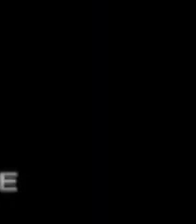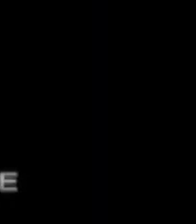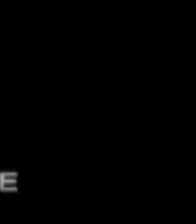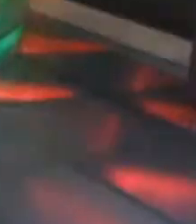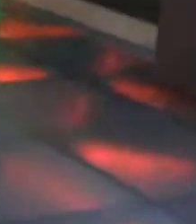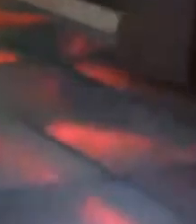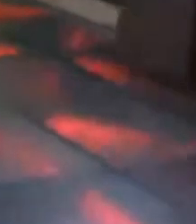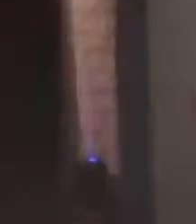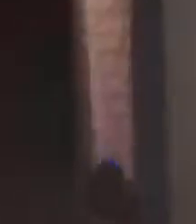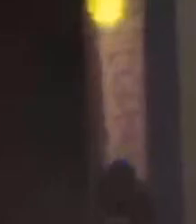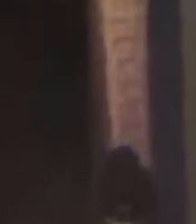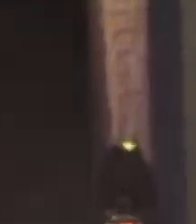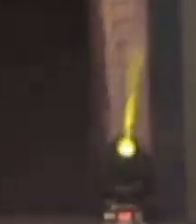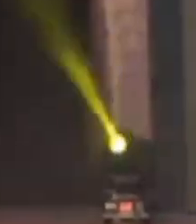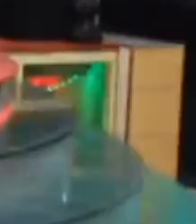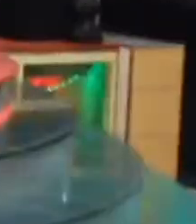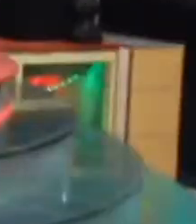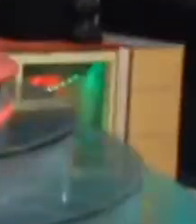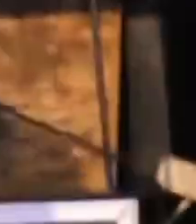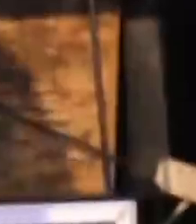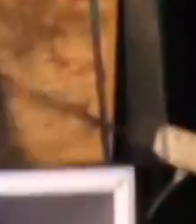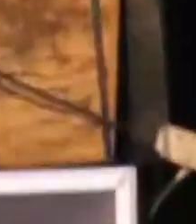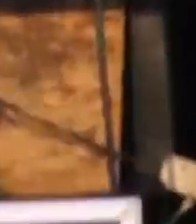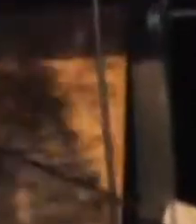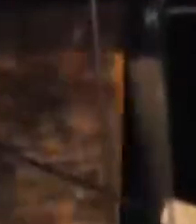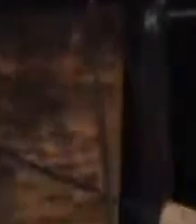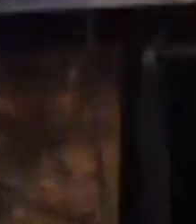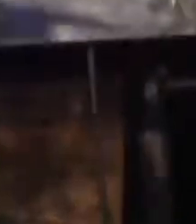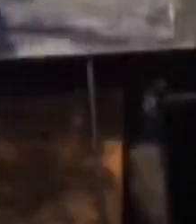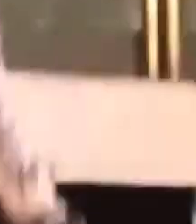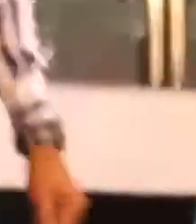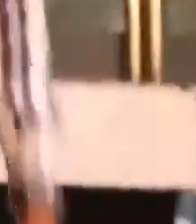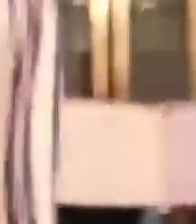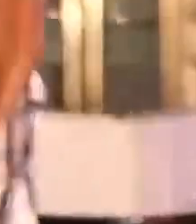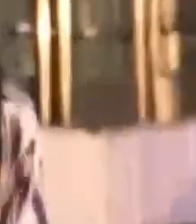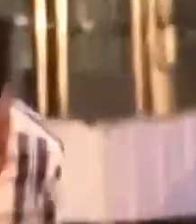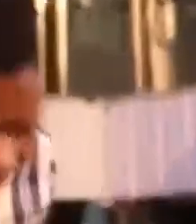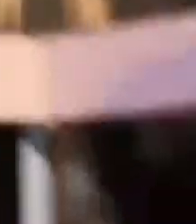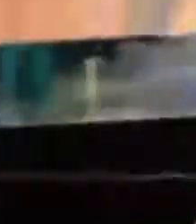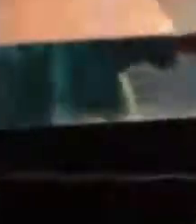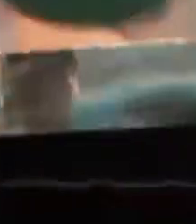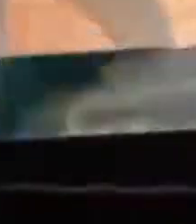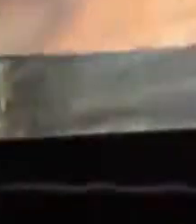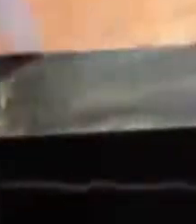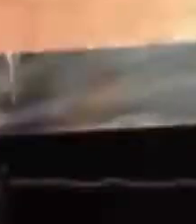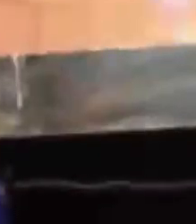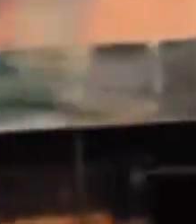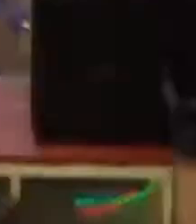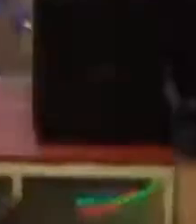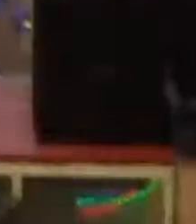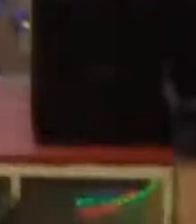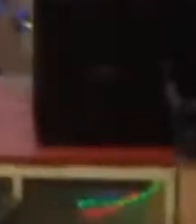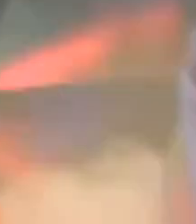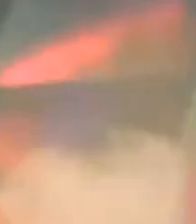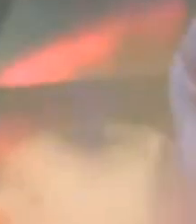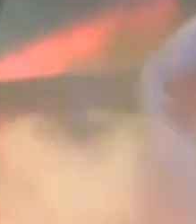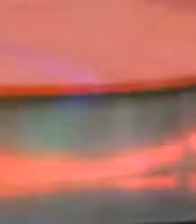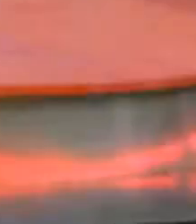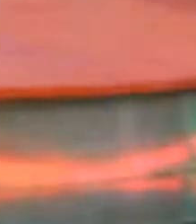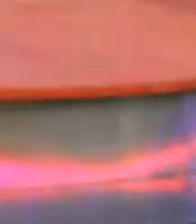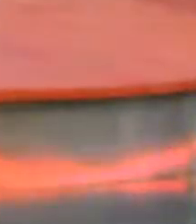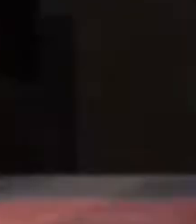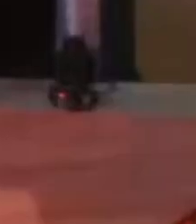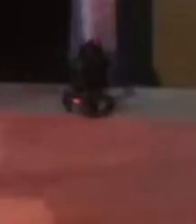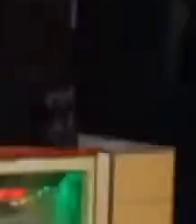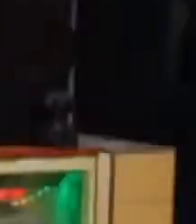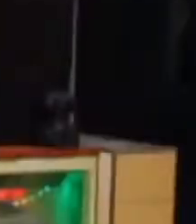Jive nome kanjani and forget what bothers you the most. On this stage, our dancers fire in